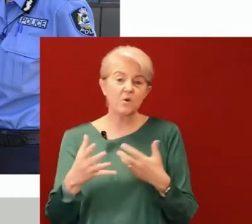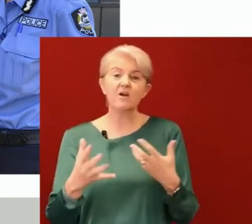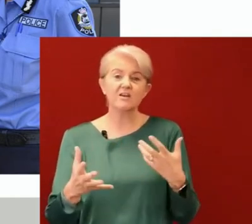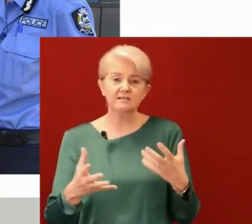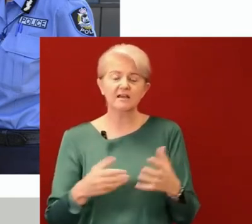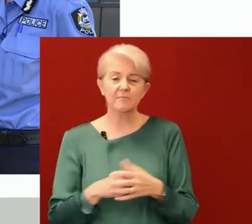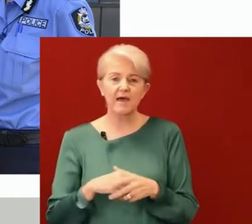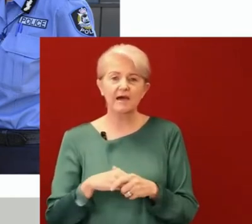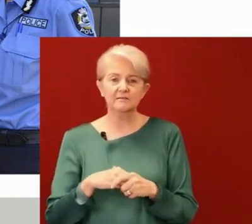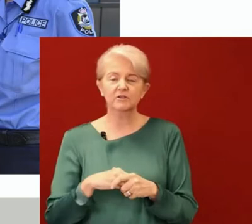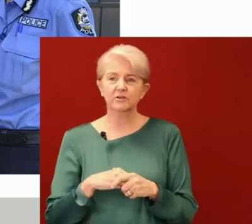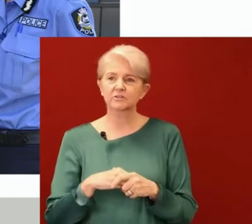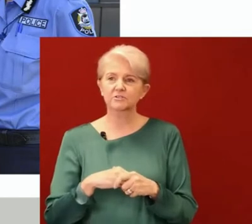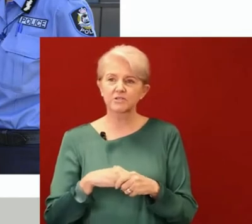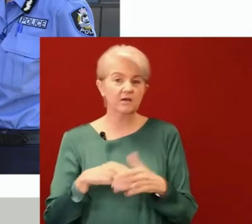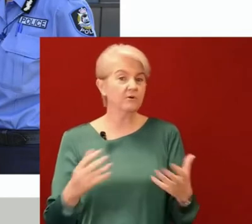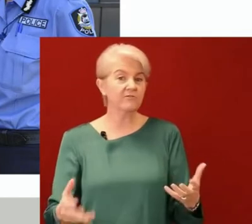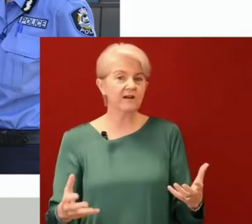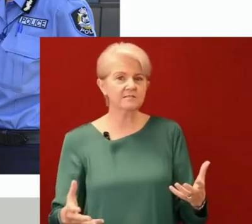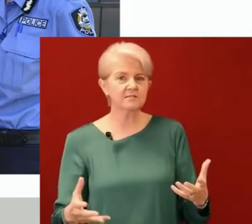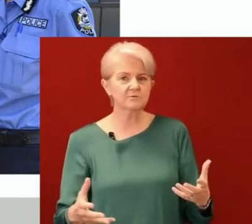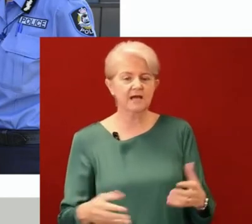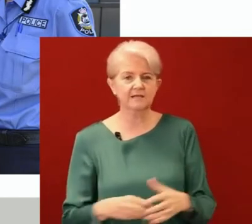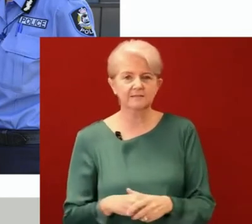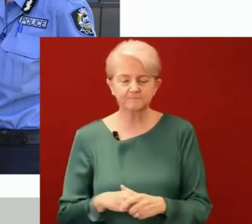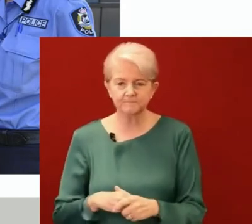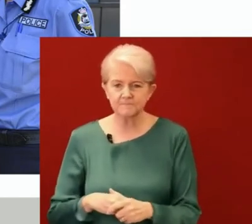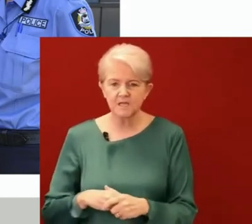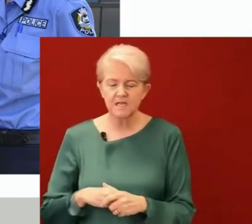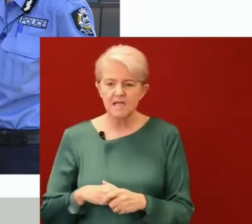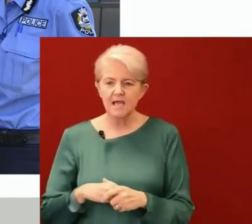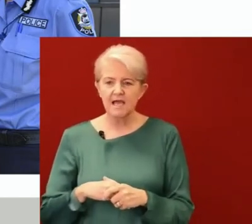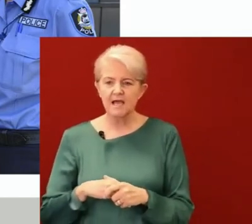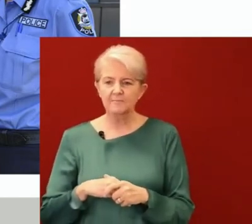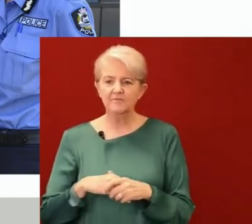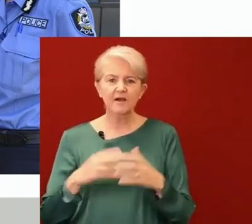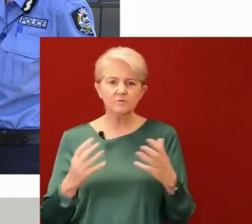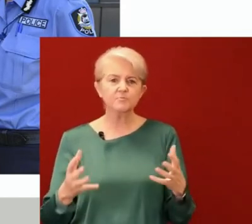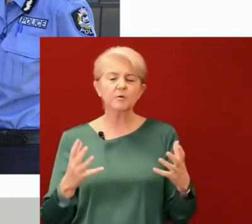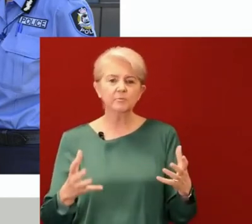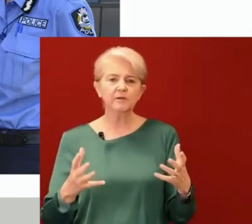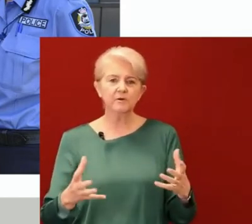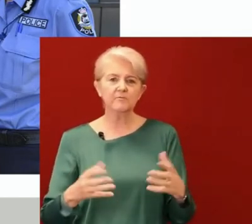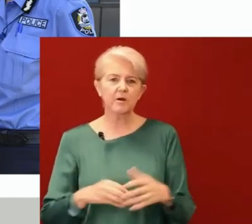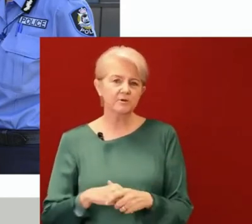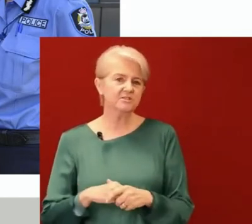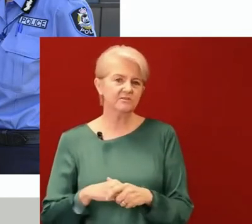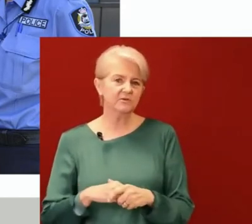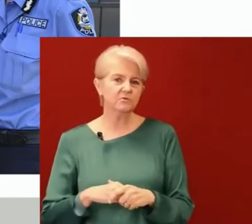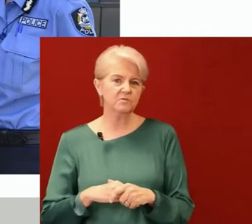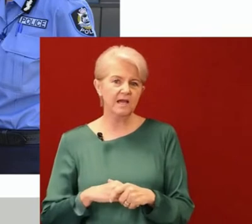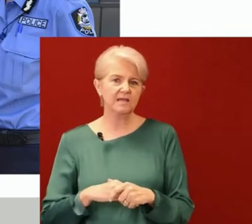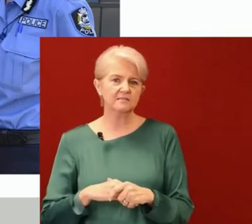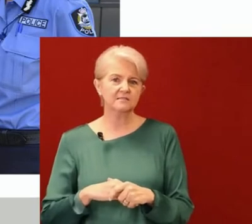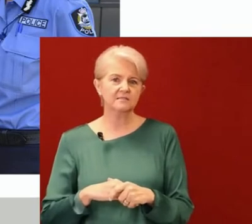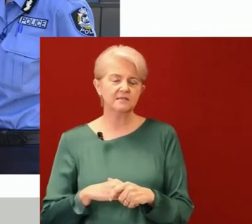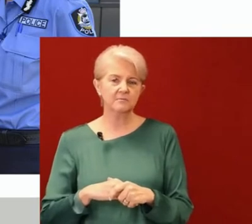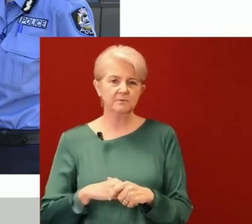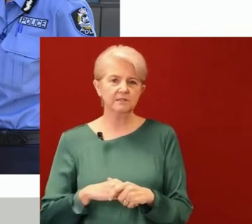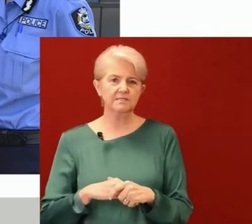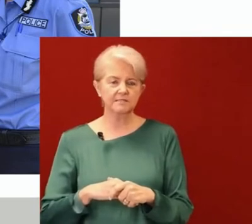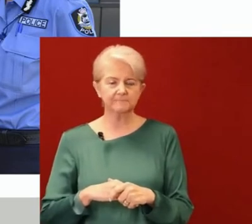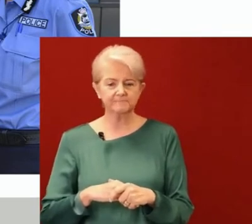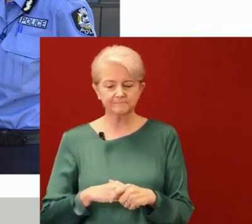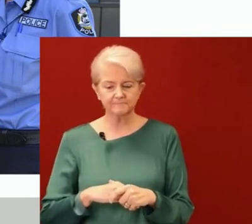I was worried about, you know, gee, I wonder if I can still cut it. That was probably one of my most difficult days